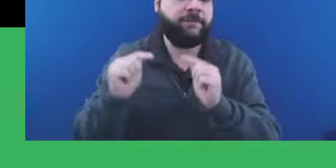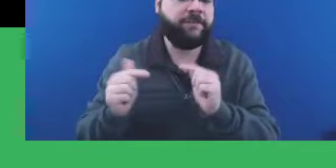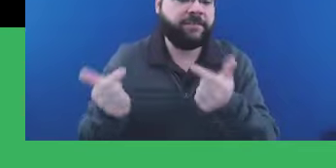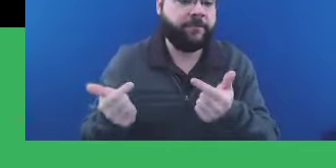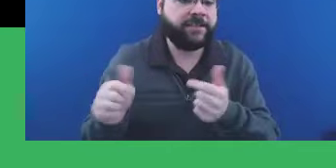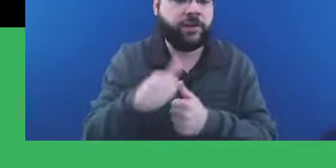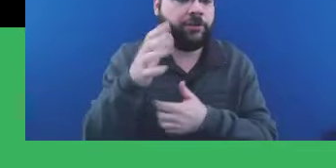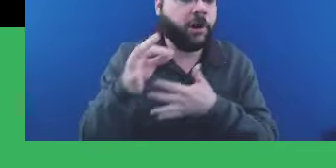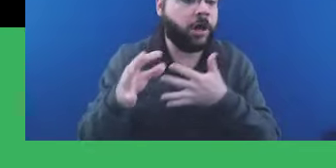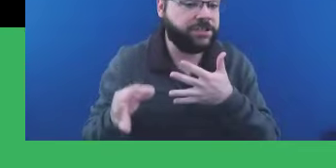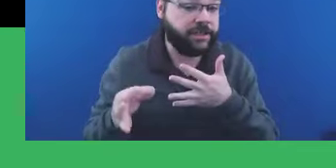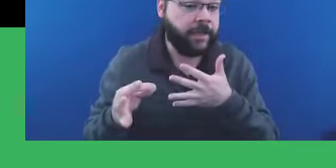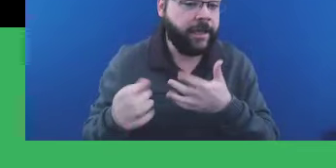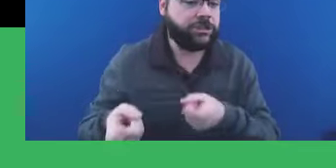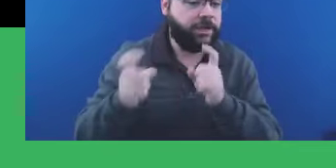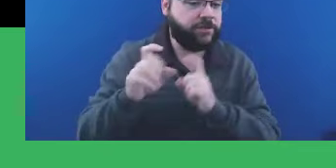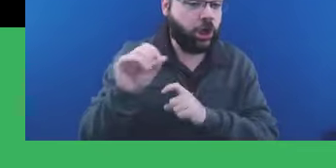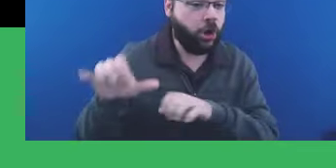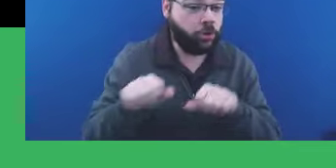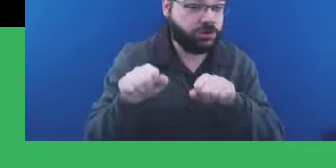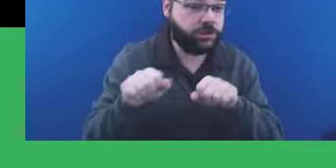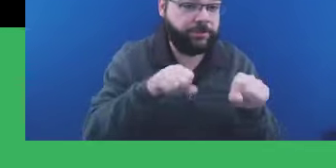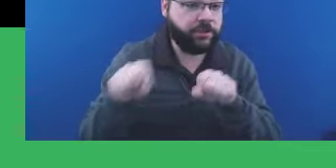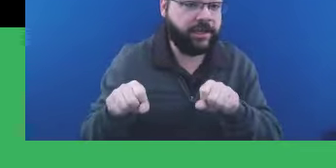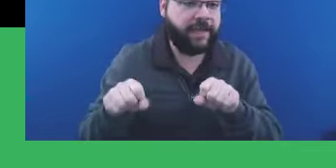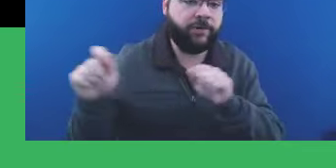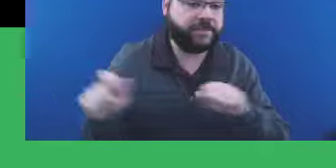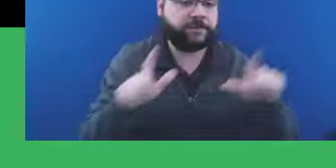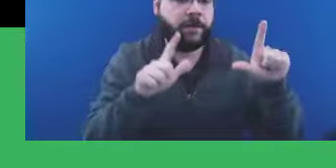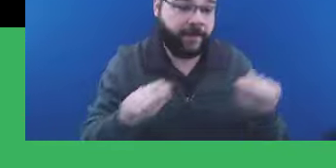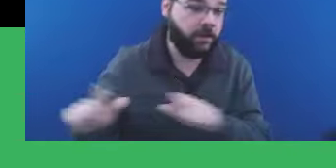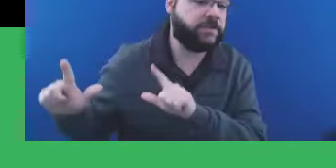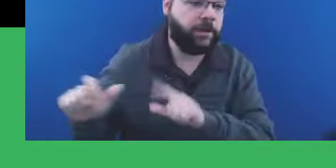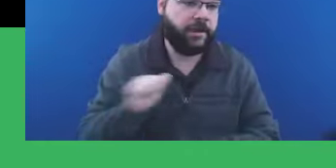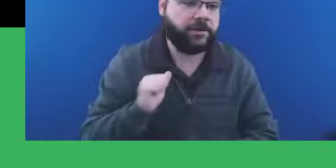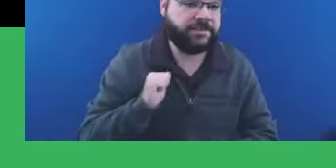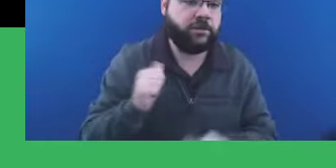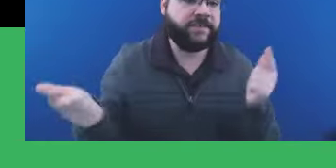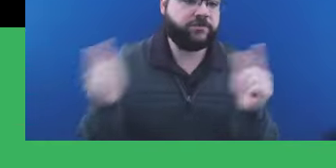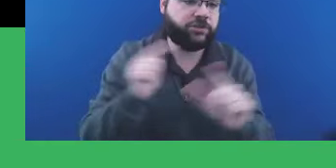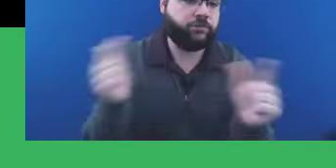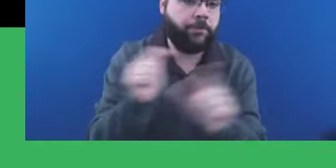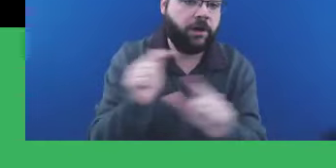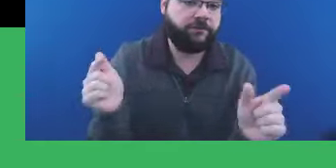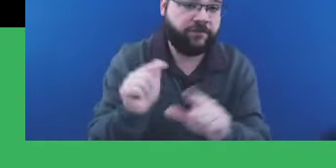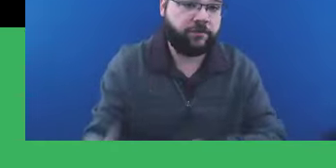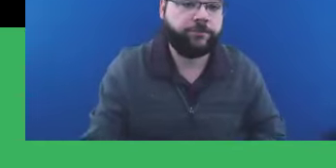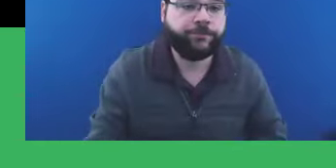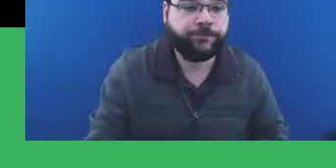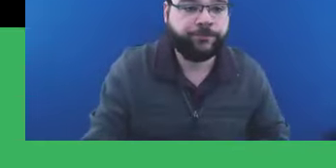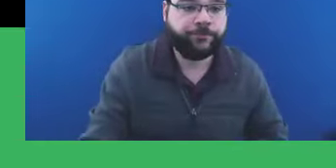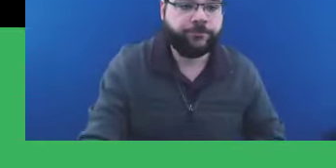will switch off every 15 minutes. So the other option is you can give us co-host ability, and then we can spotlight and unspotlight ourselves as we swap